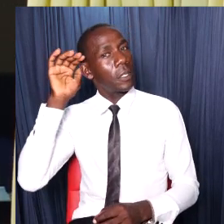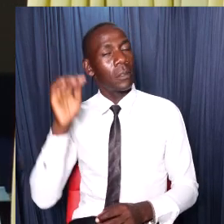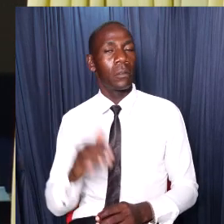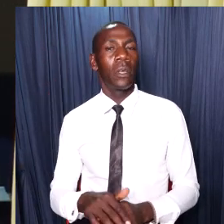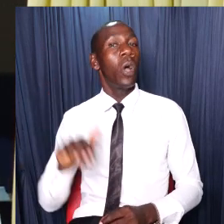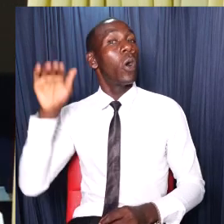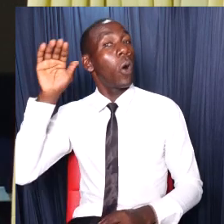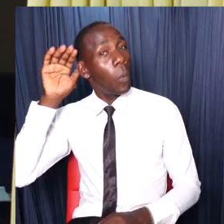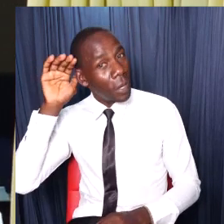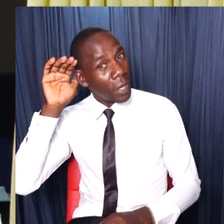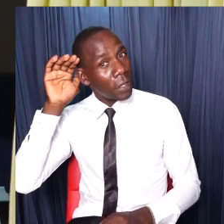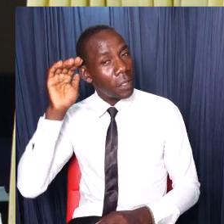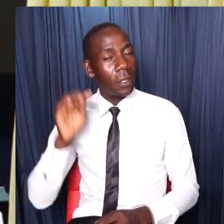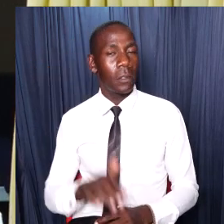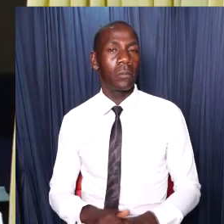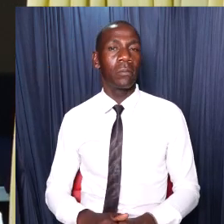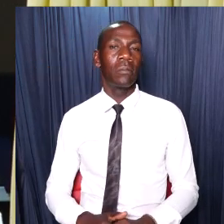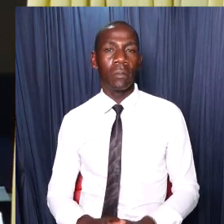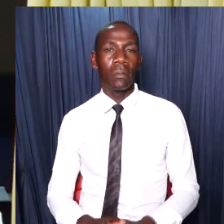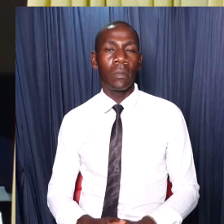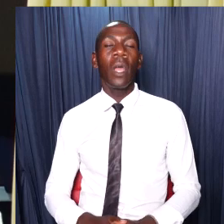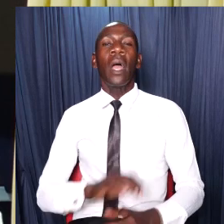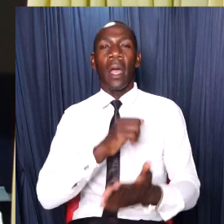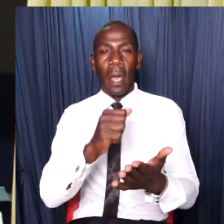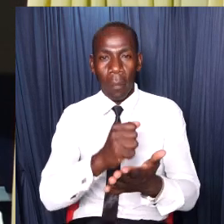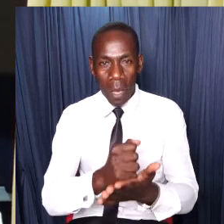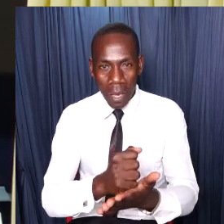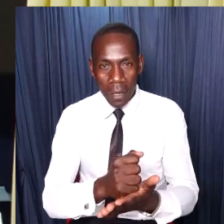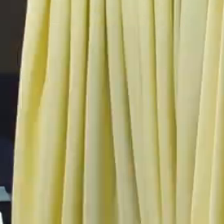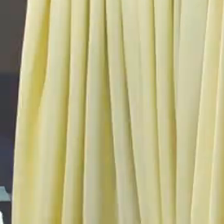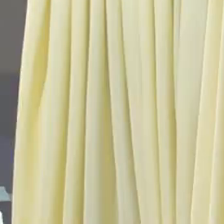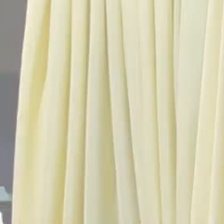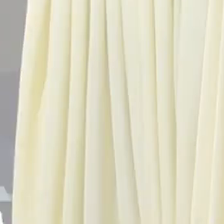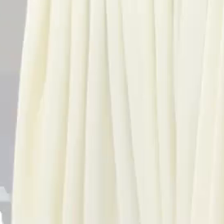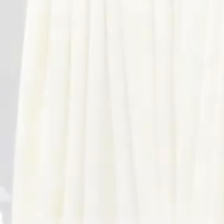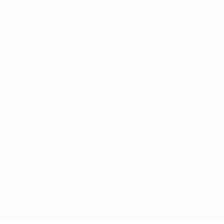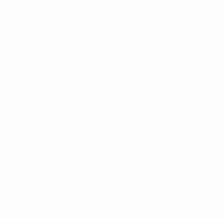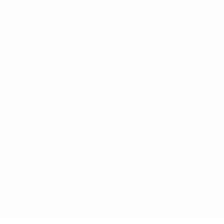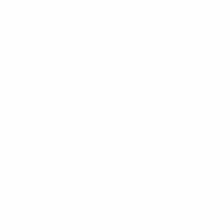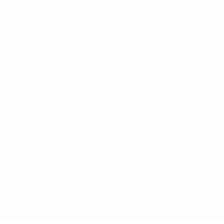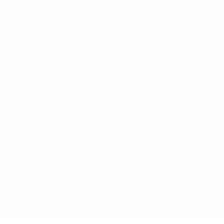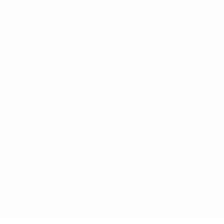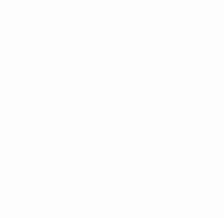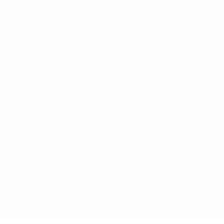Utiifu. Obedience. Utiifu. Obedience. Amen. Amen.